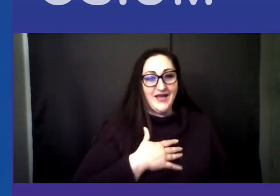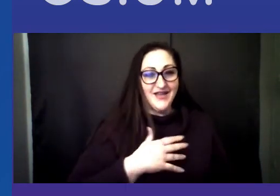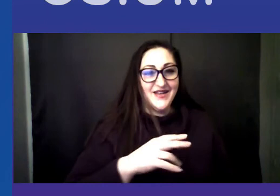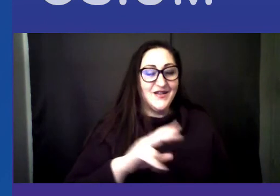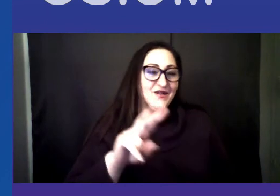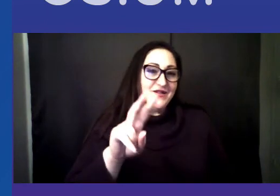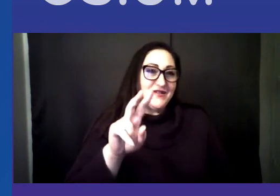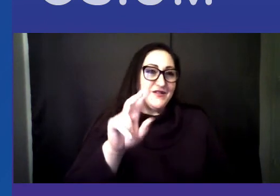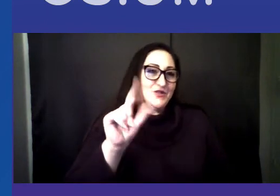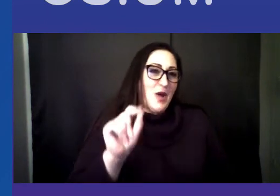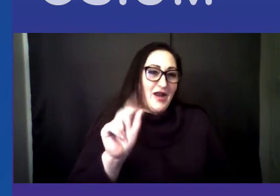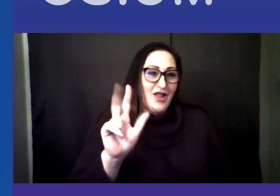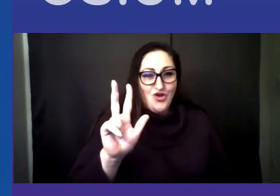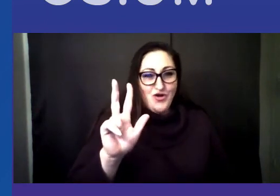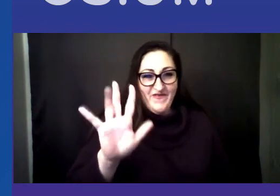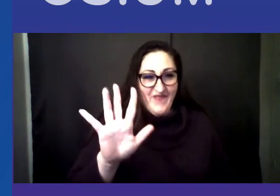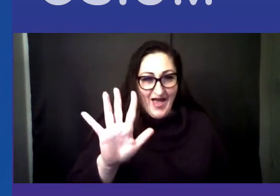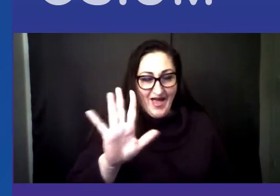direction.